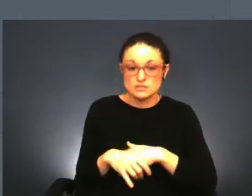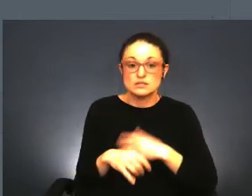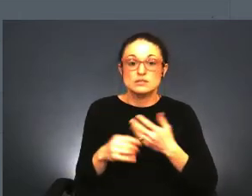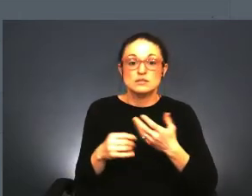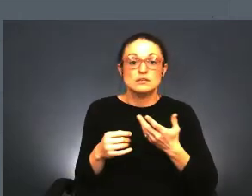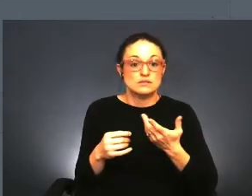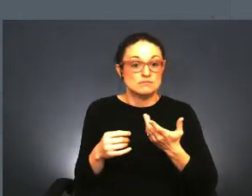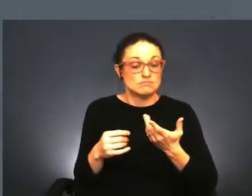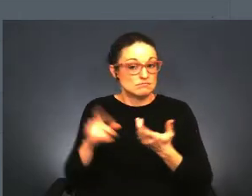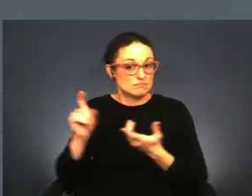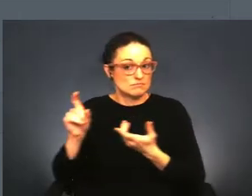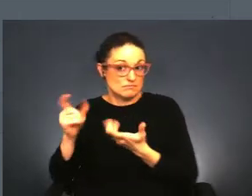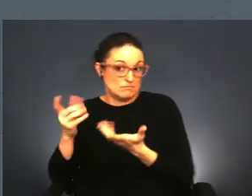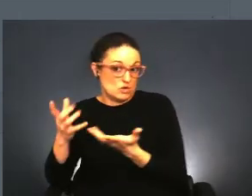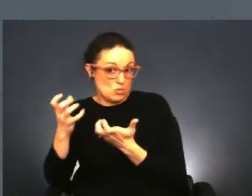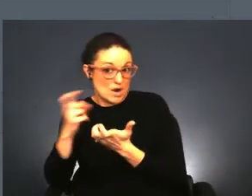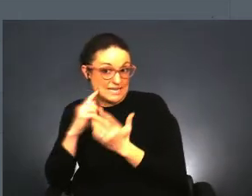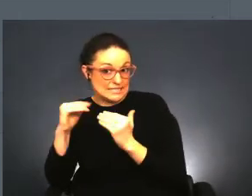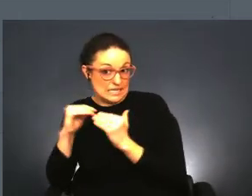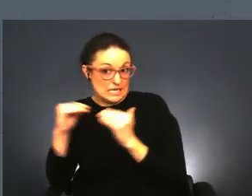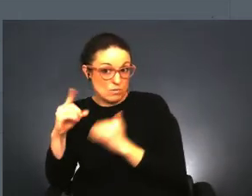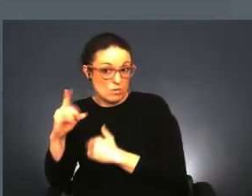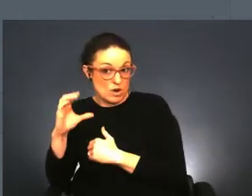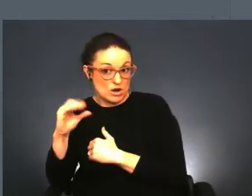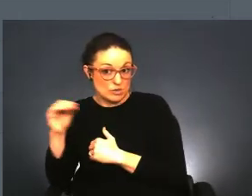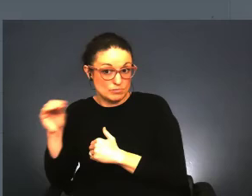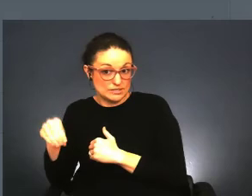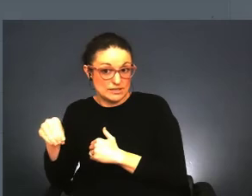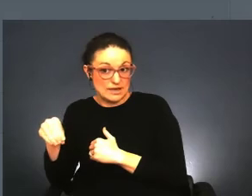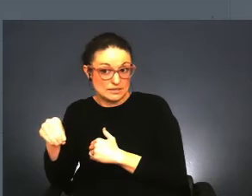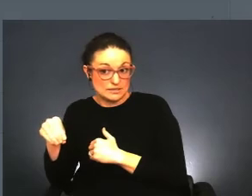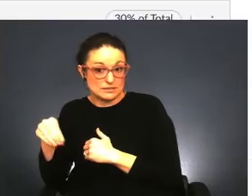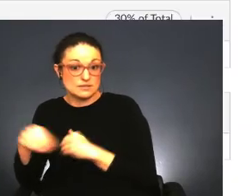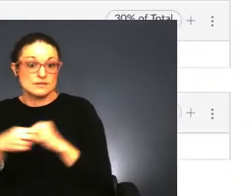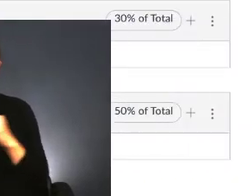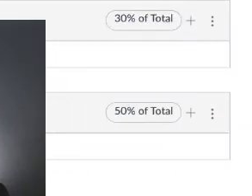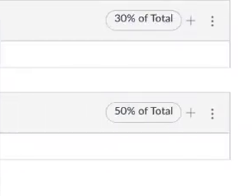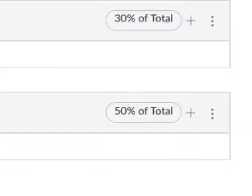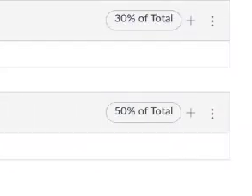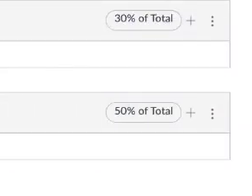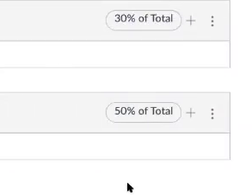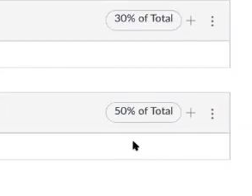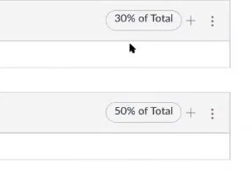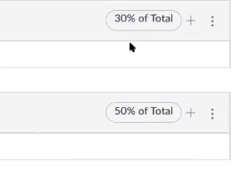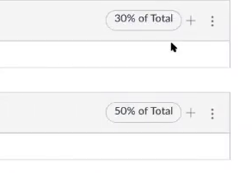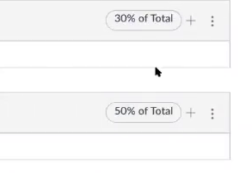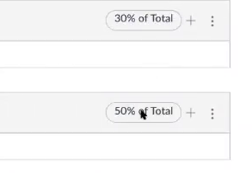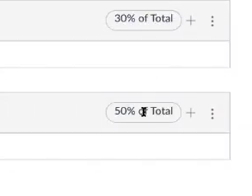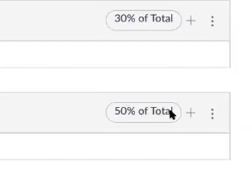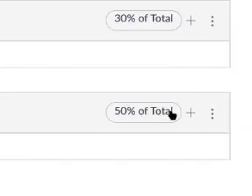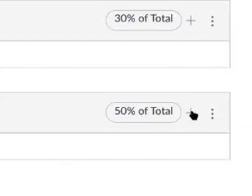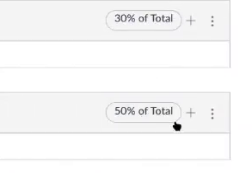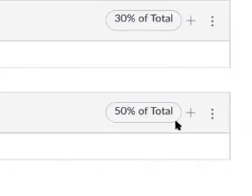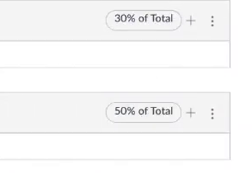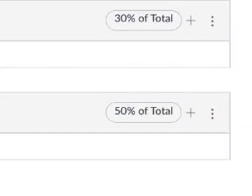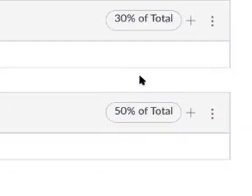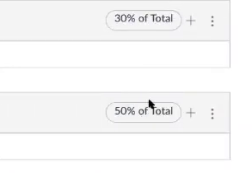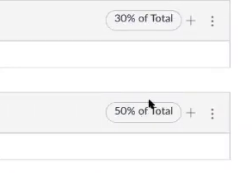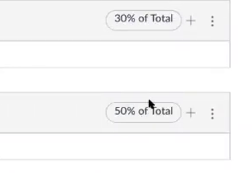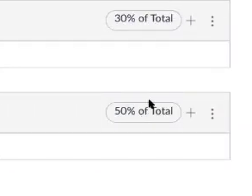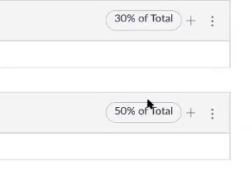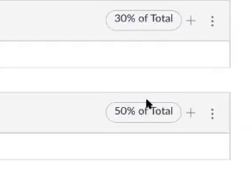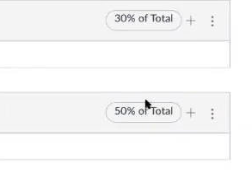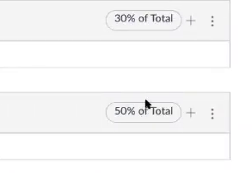equal 100%. You save. And now these 3 groups